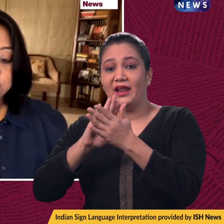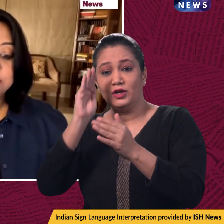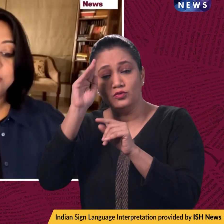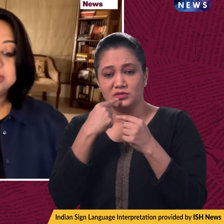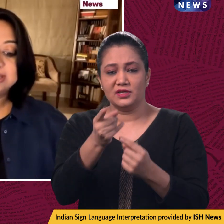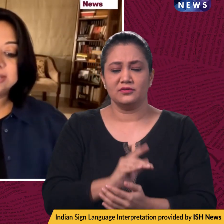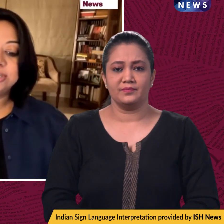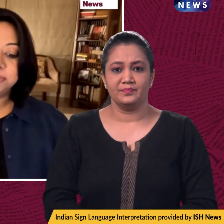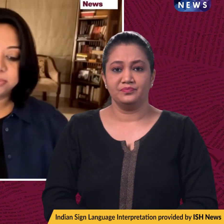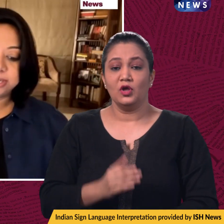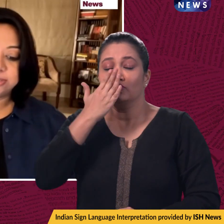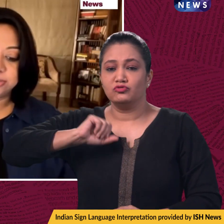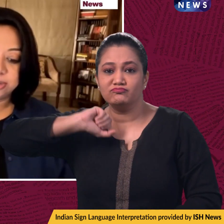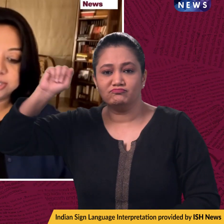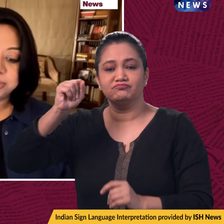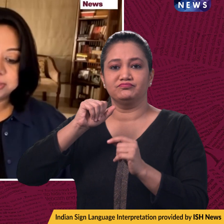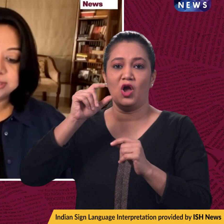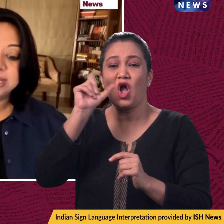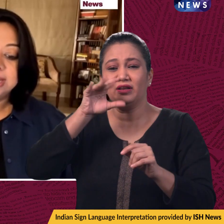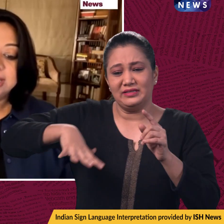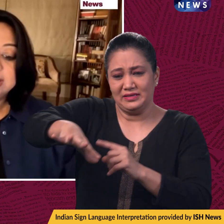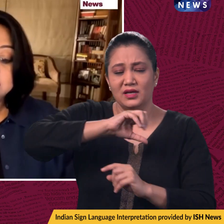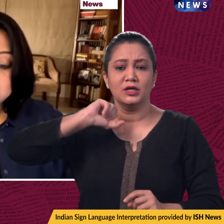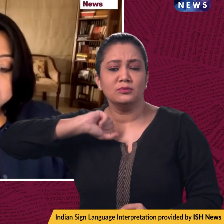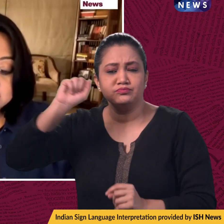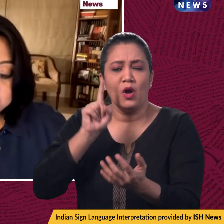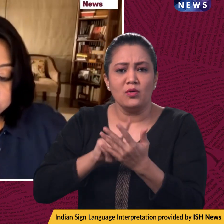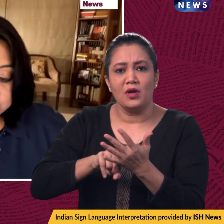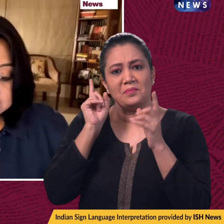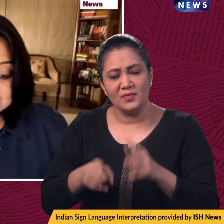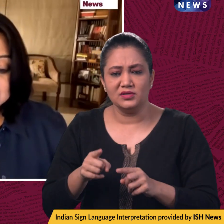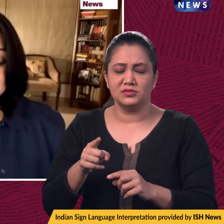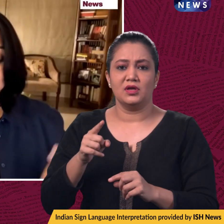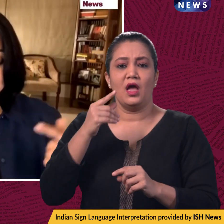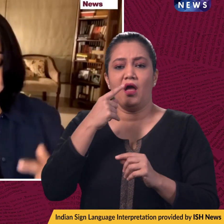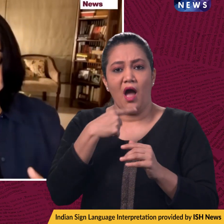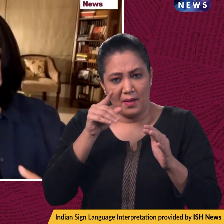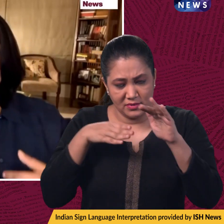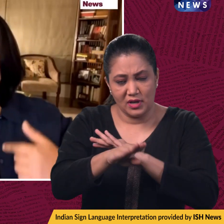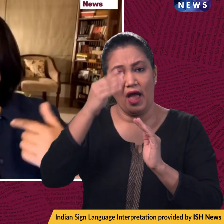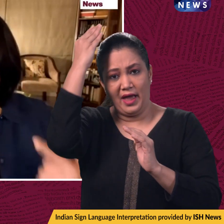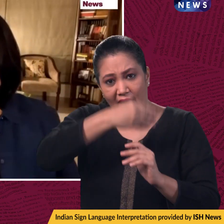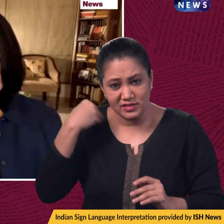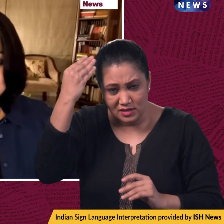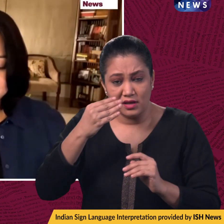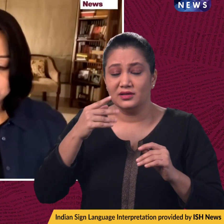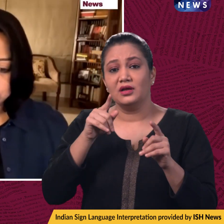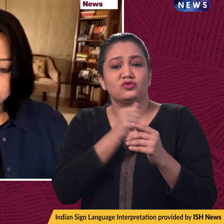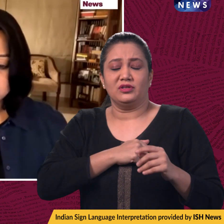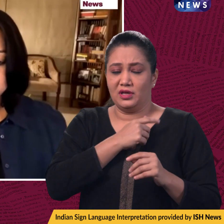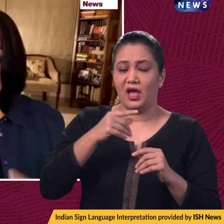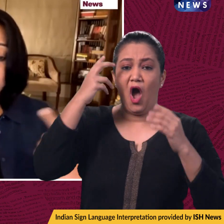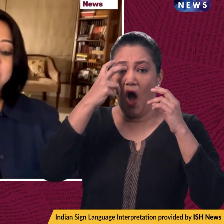the students who were staging a protest on college premises, demanding that authorities either permit them to wear their